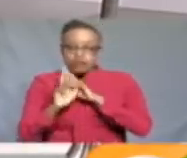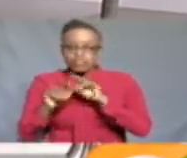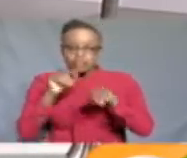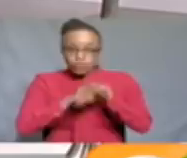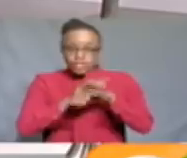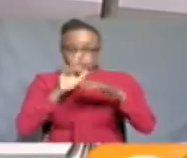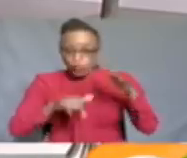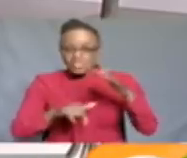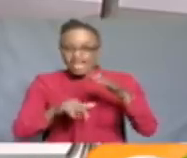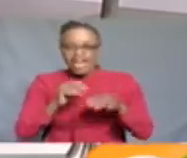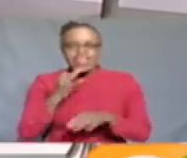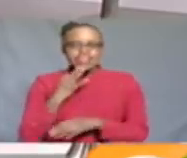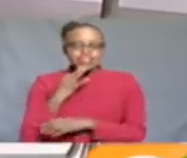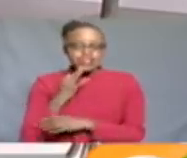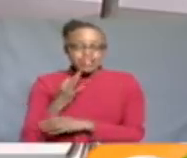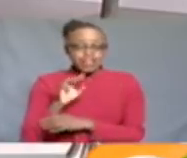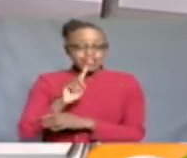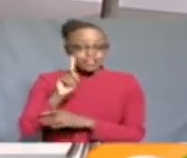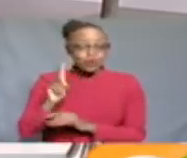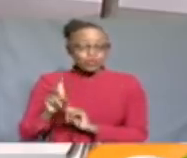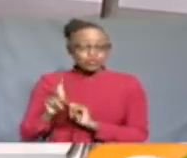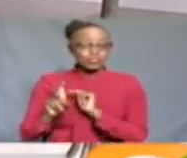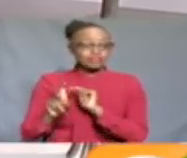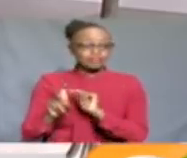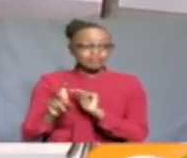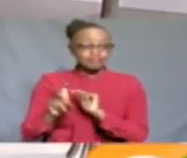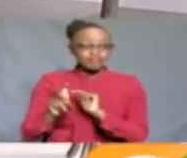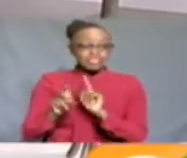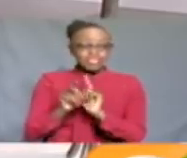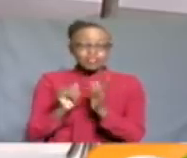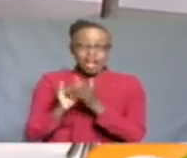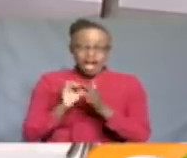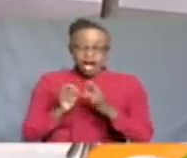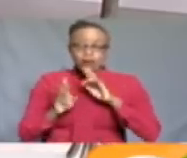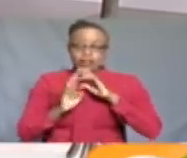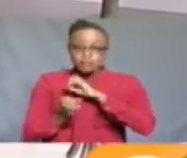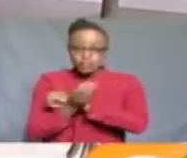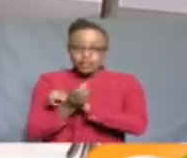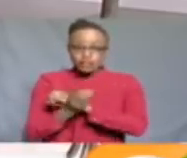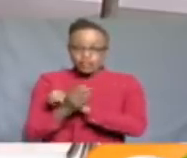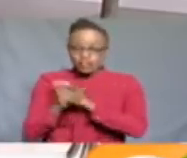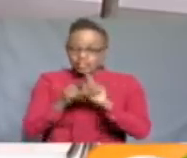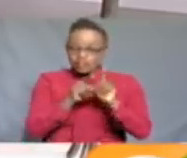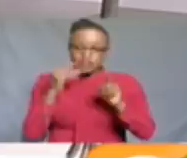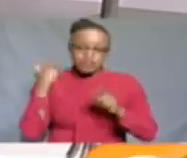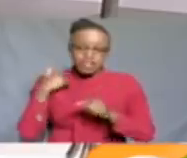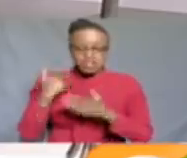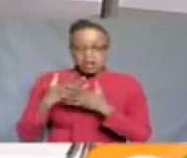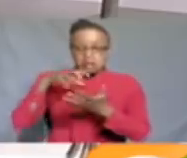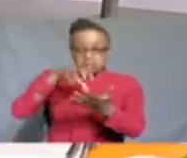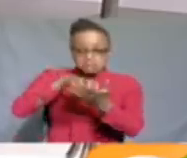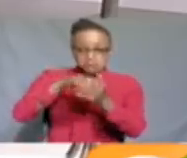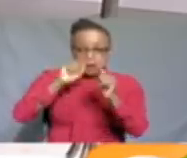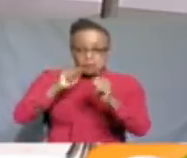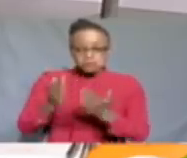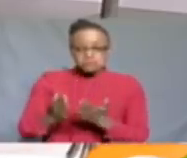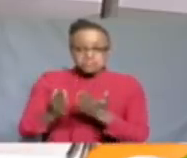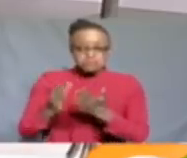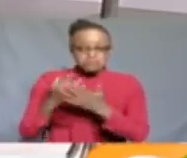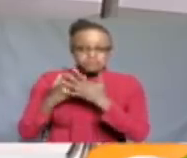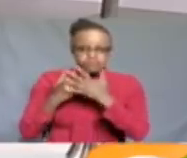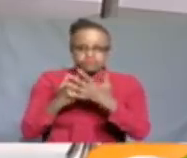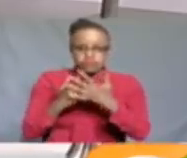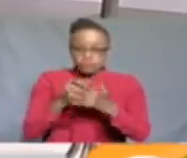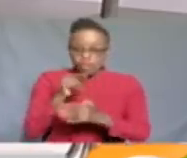this, 300 questions. But as Hassan Mugambi now reports, there are also criminal charges that may be leveled against the